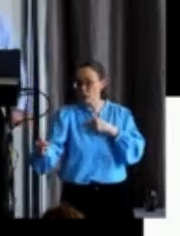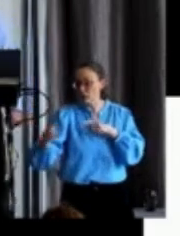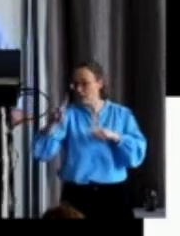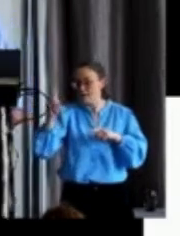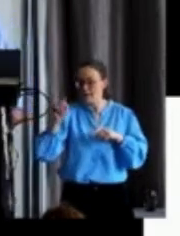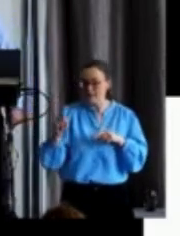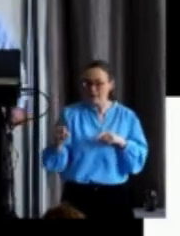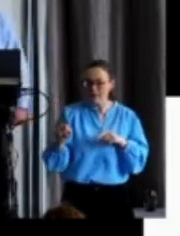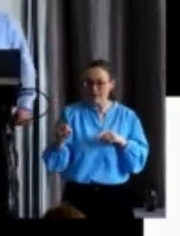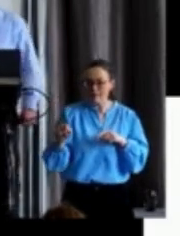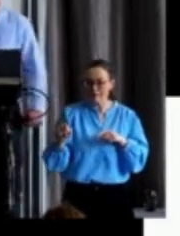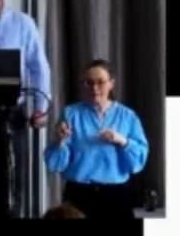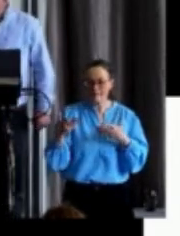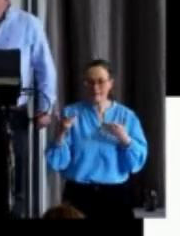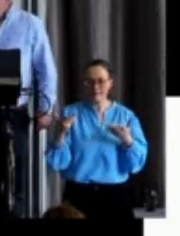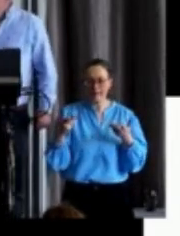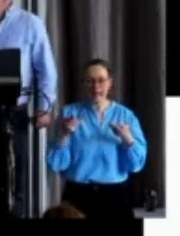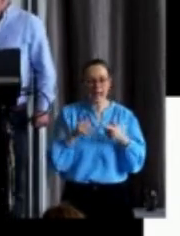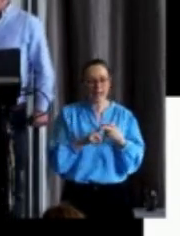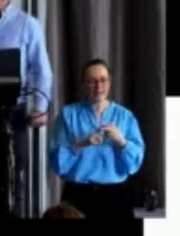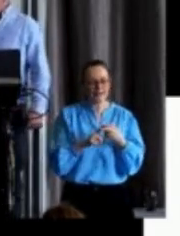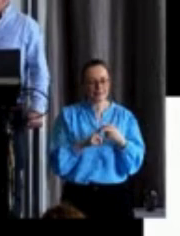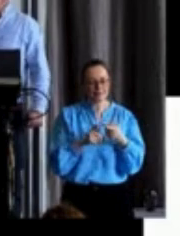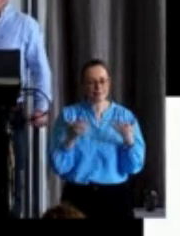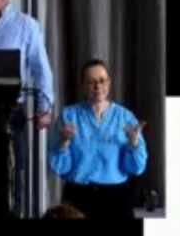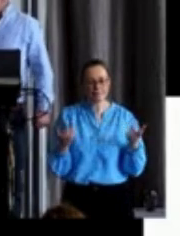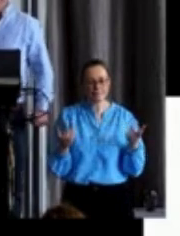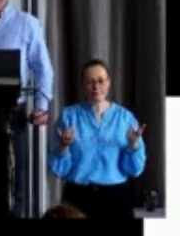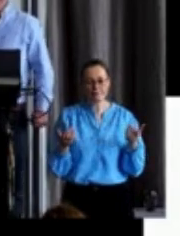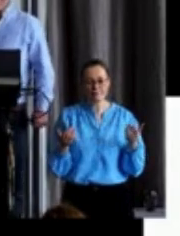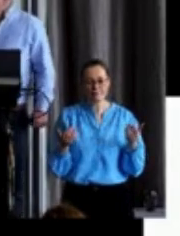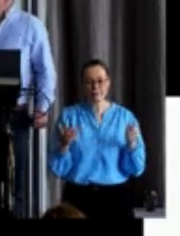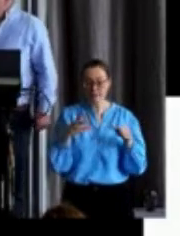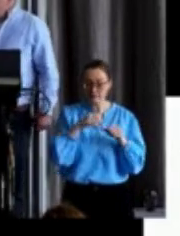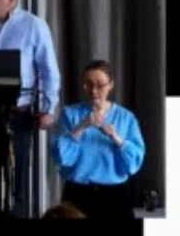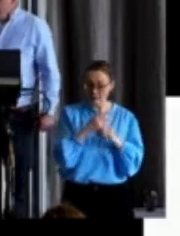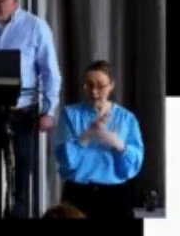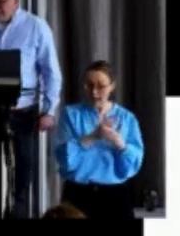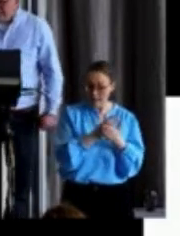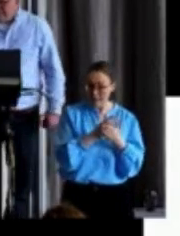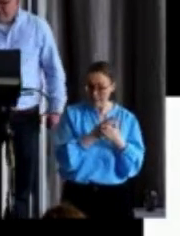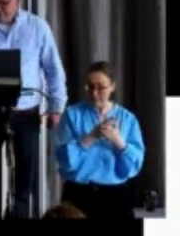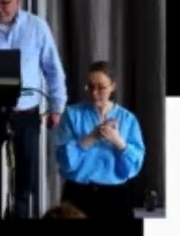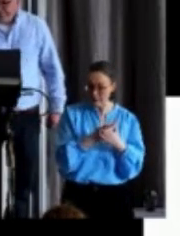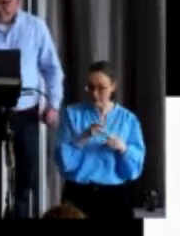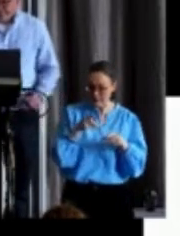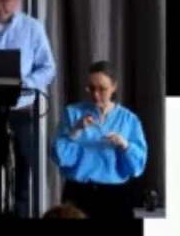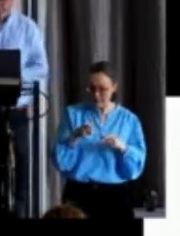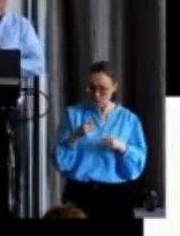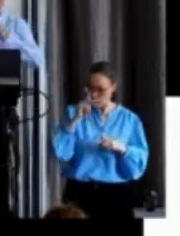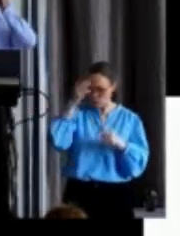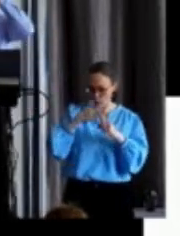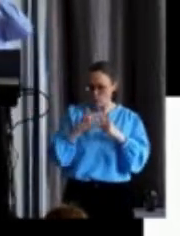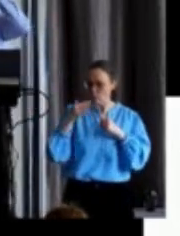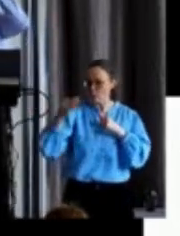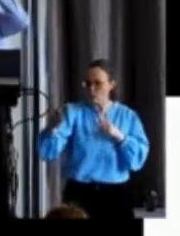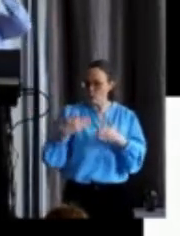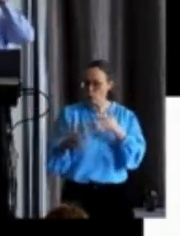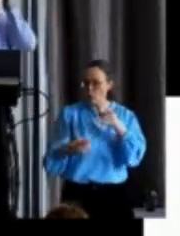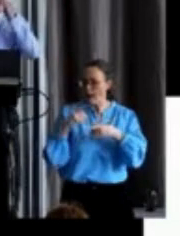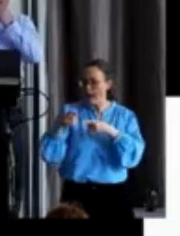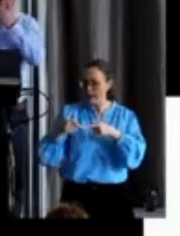And perhaps a unique feature of epilepsy as a chronic disease.